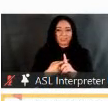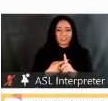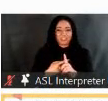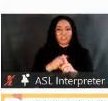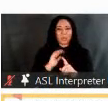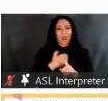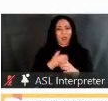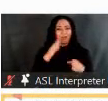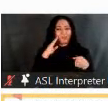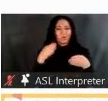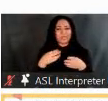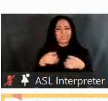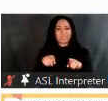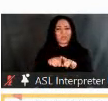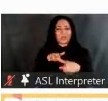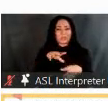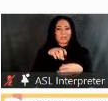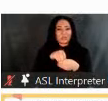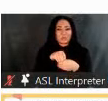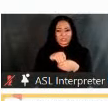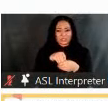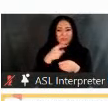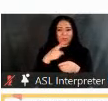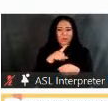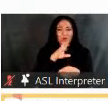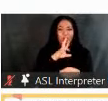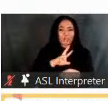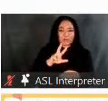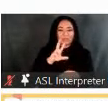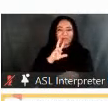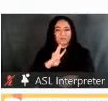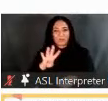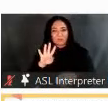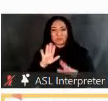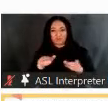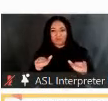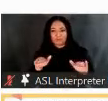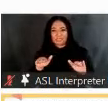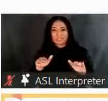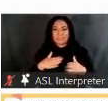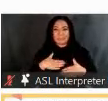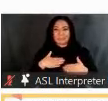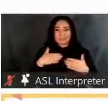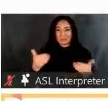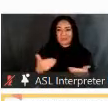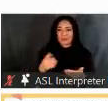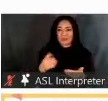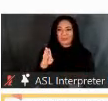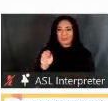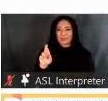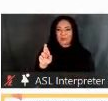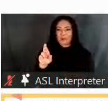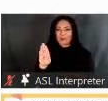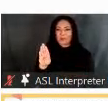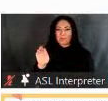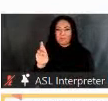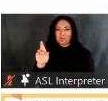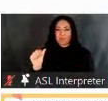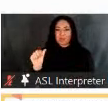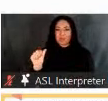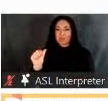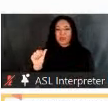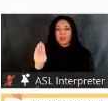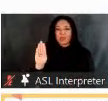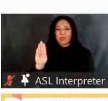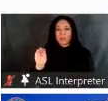preschool environment for our 3 and 4-year-old children. I'm pleased to welcome Barbara Boyd, who is the administrator of the Early